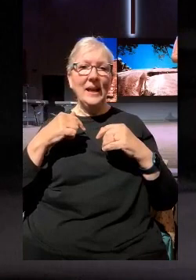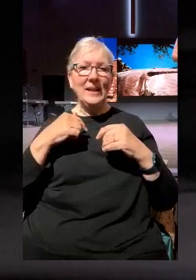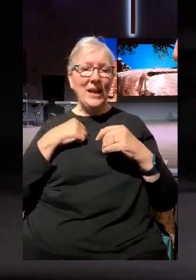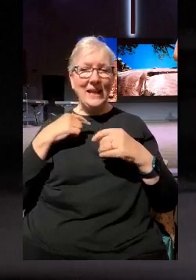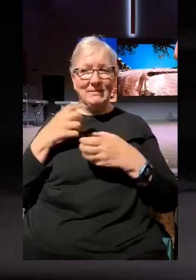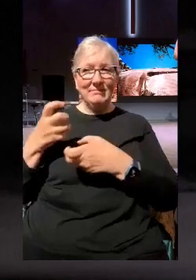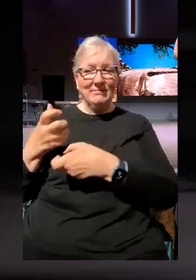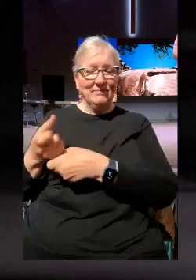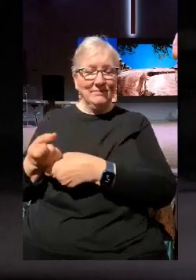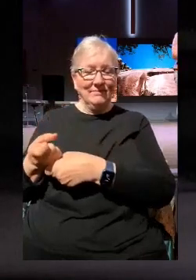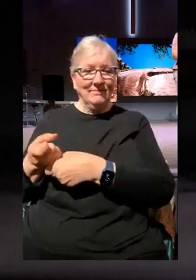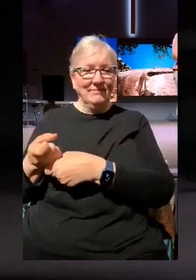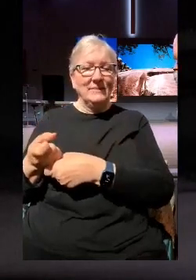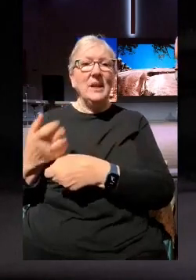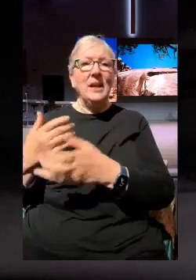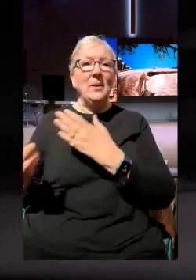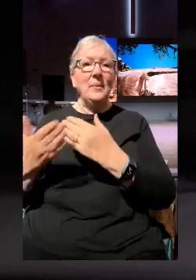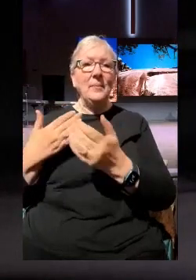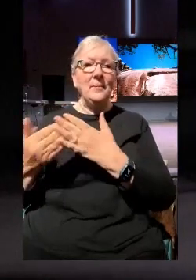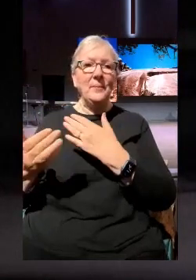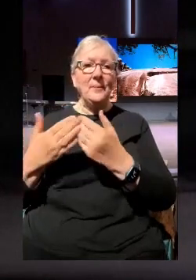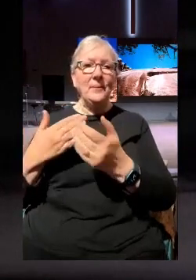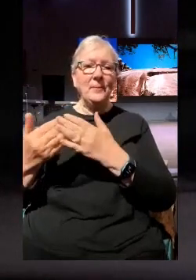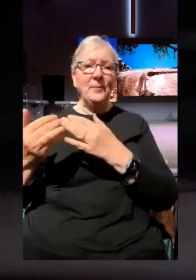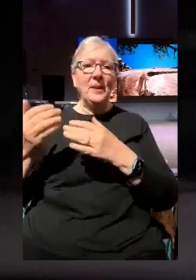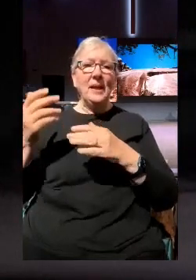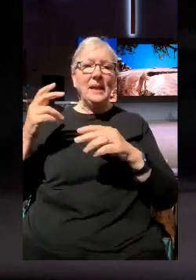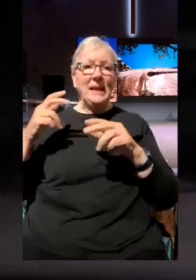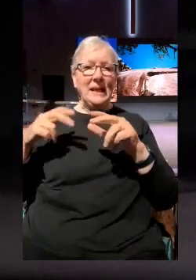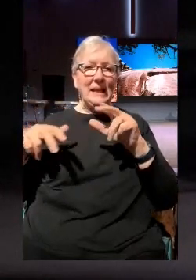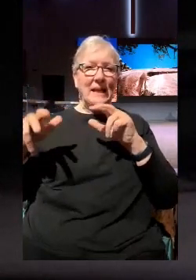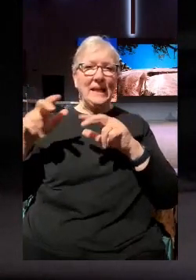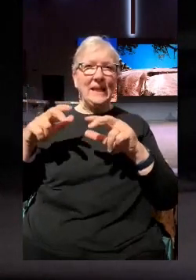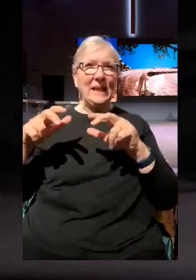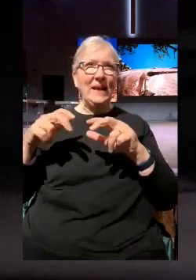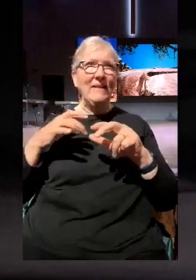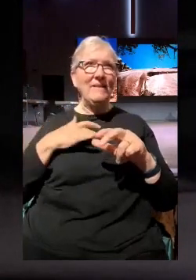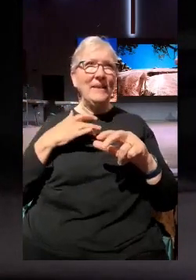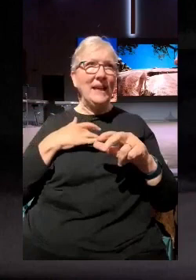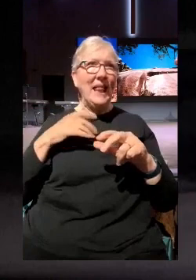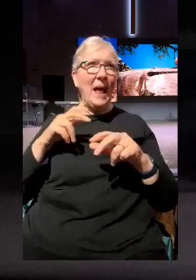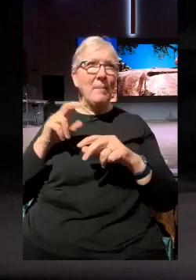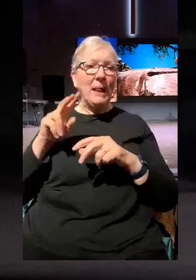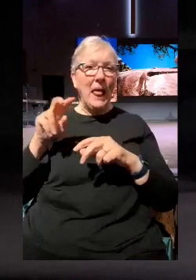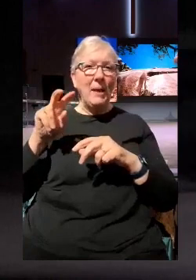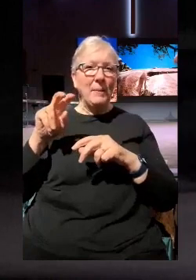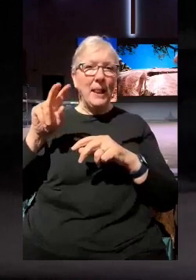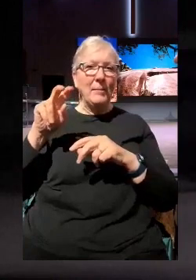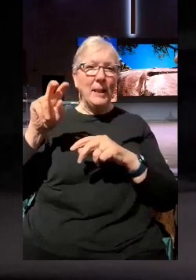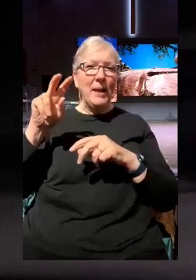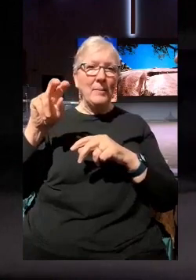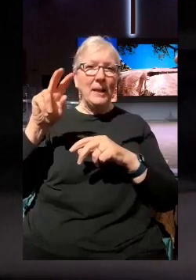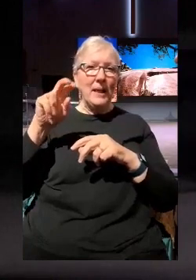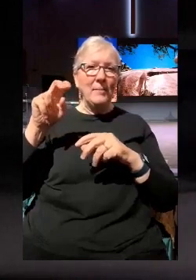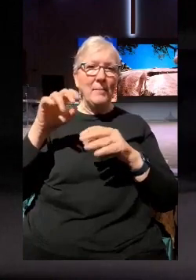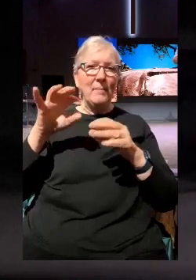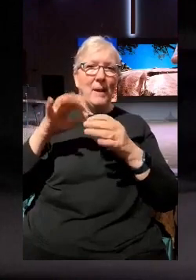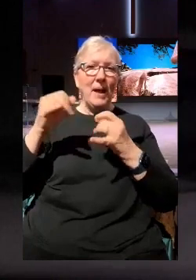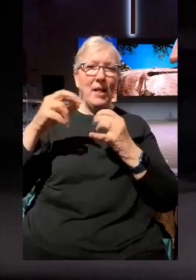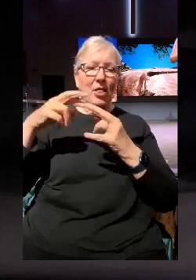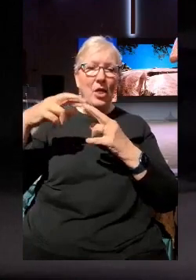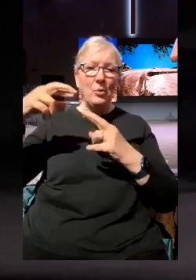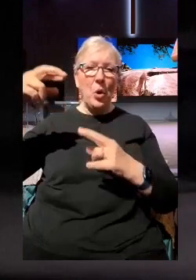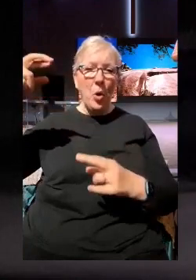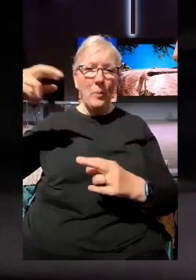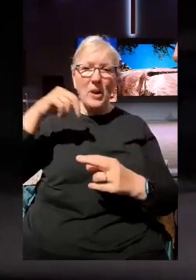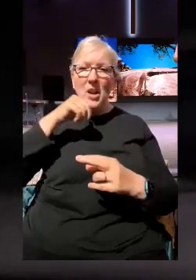way. And what I learned is, you know, it's very unnerving to be going up the rock face when the rope is slack, because your belayer has to,